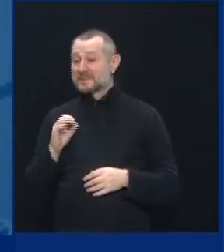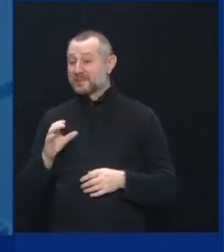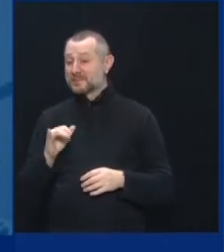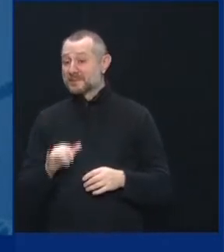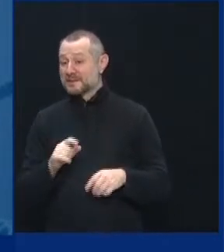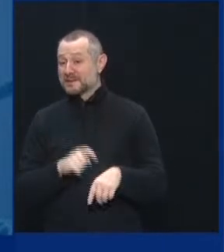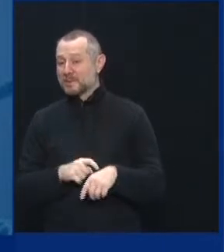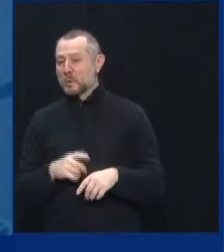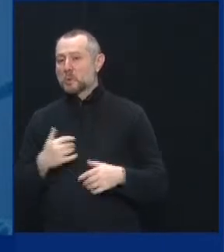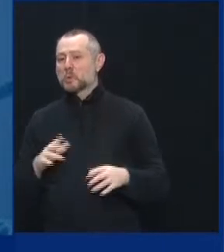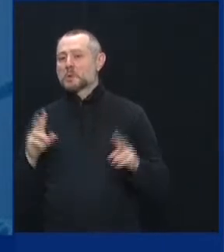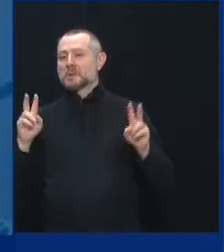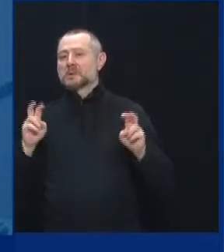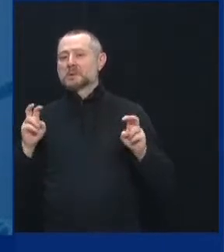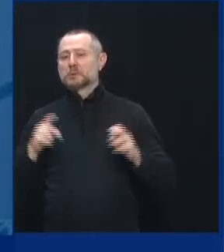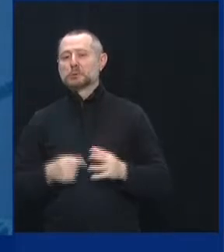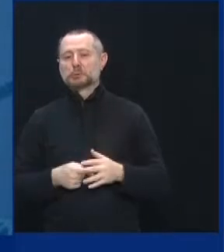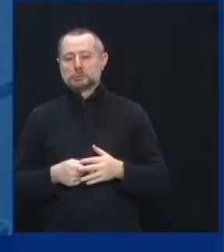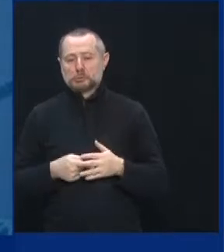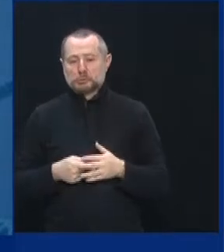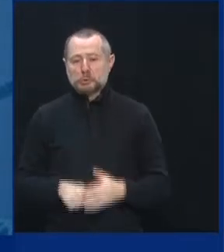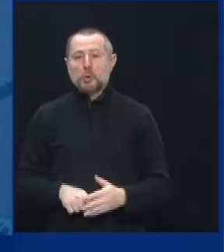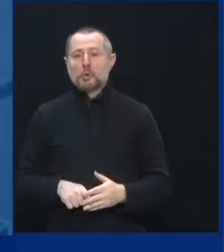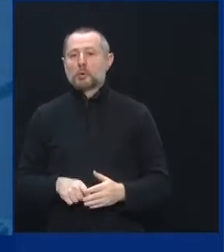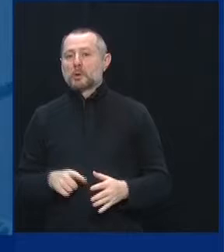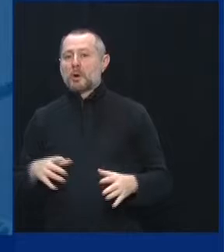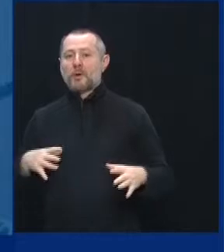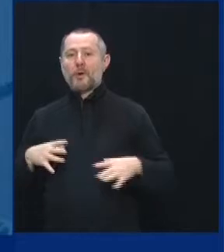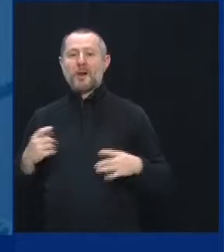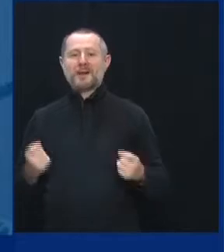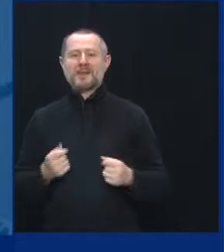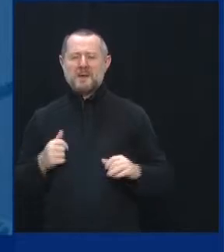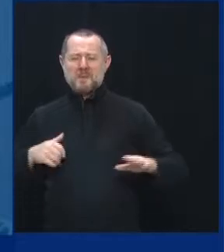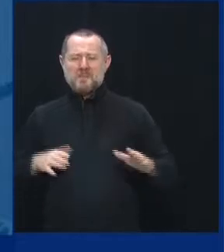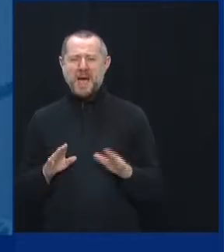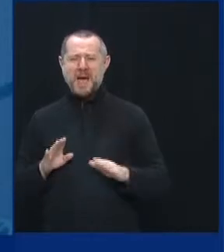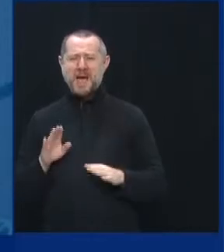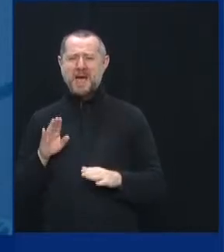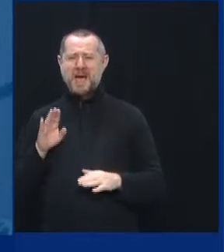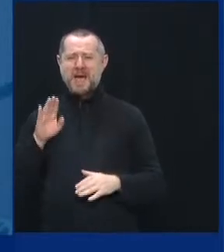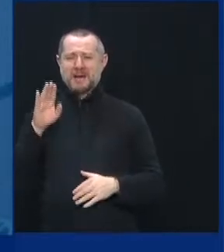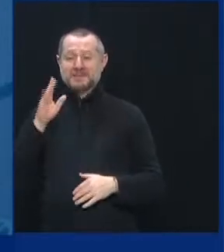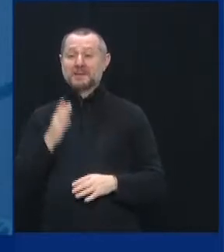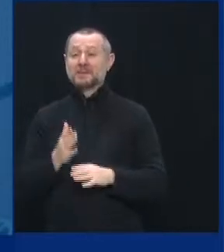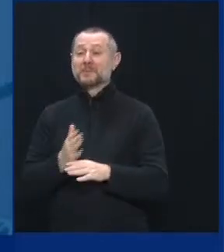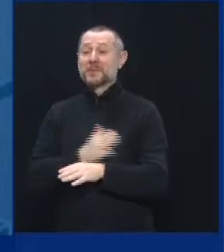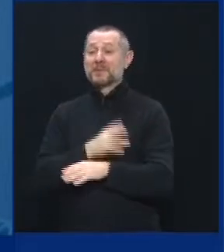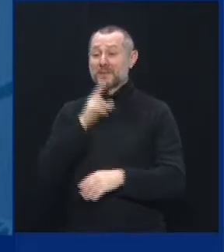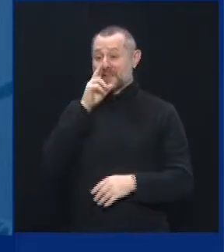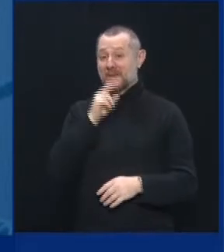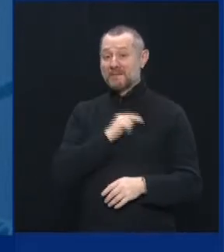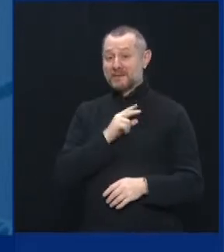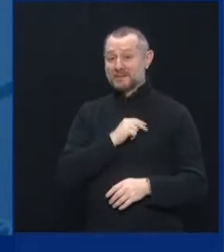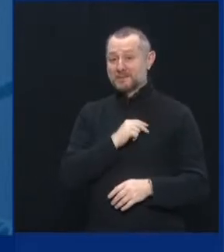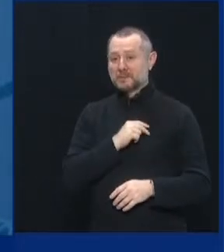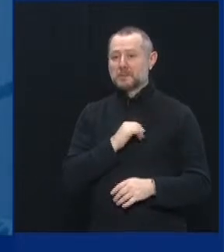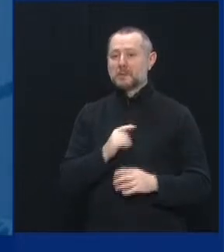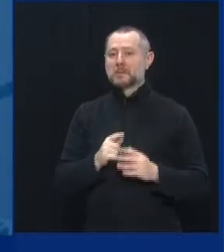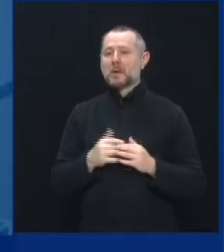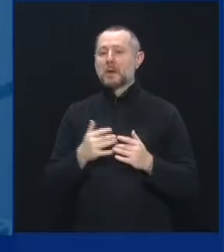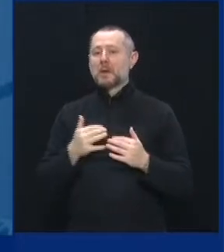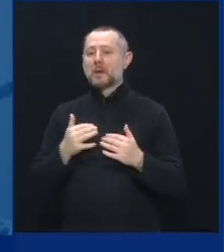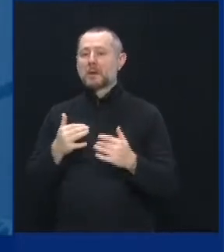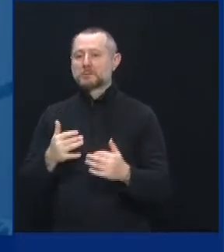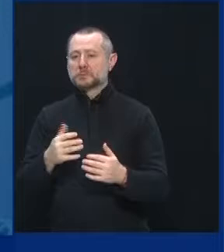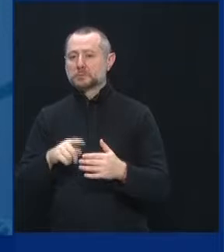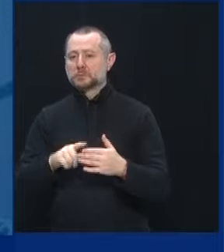at the start of the holiday surge, right? You had Thanksgiving. A few days later, you start to get the